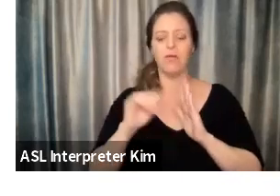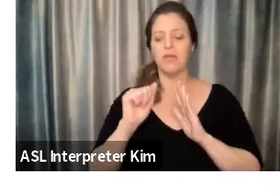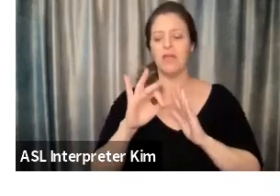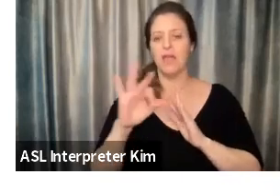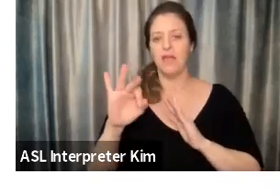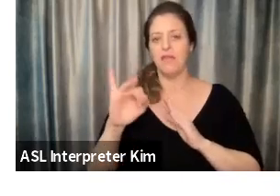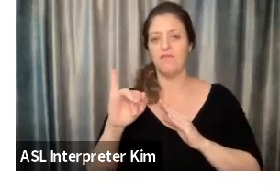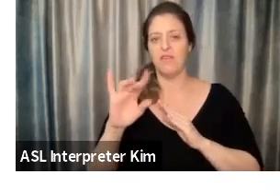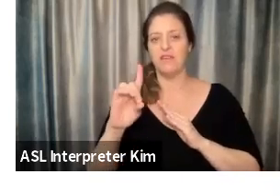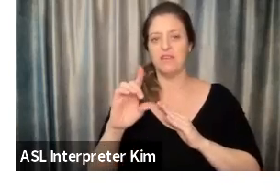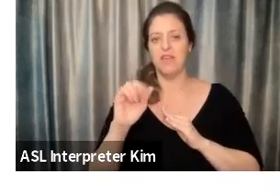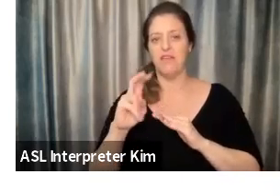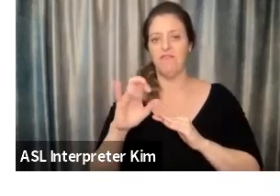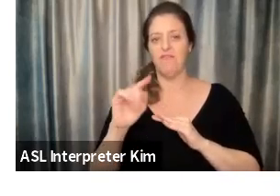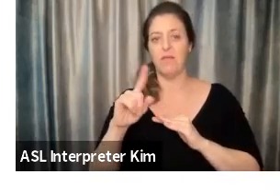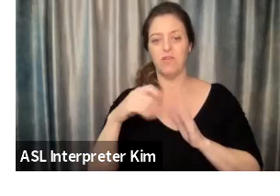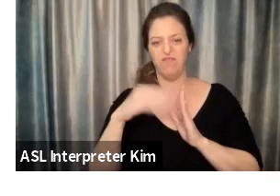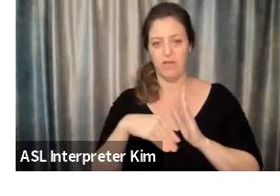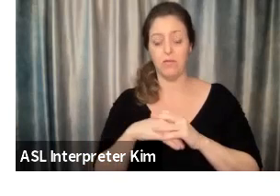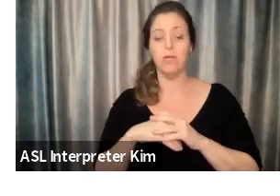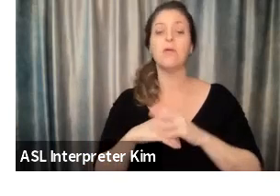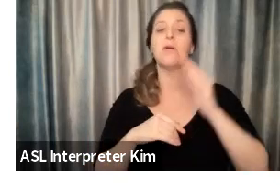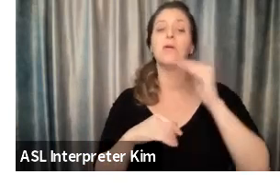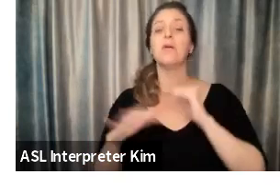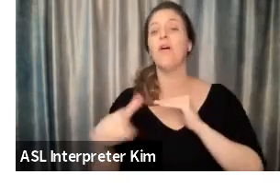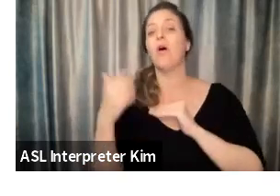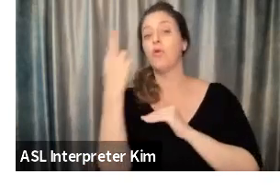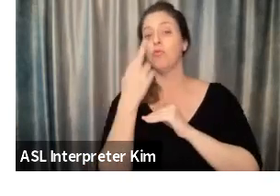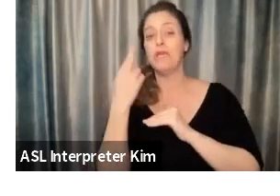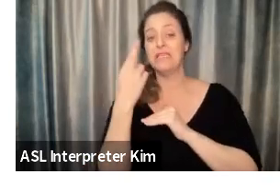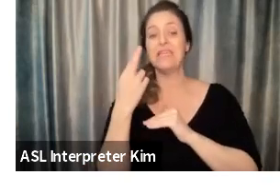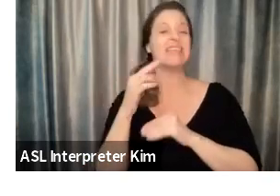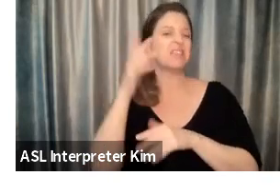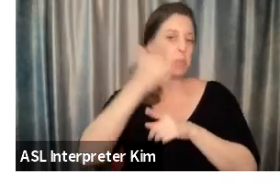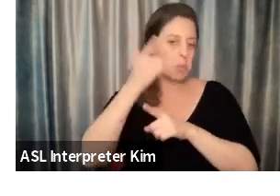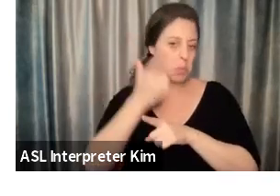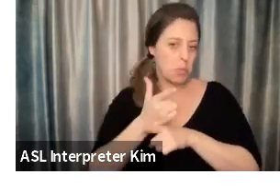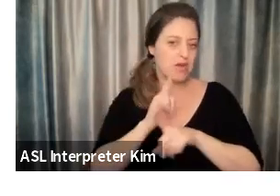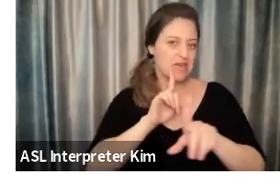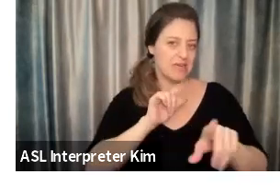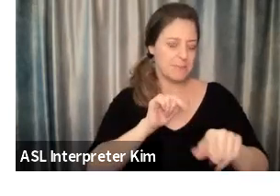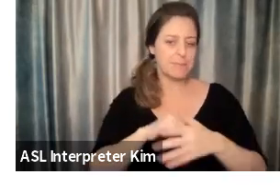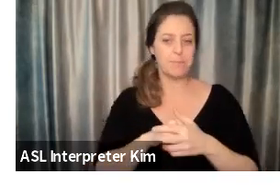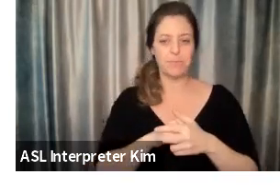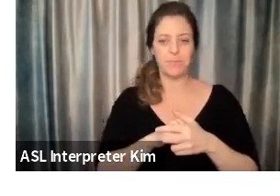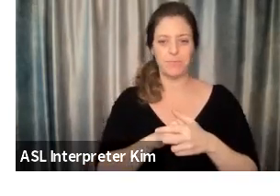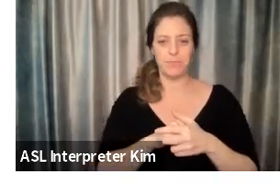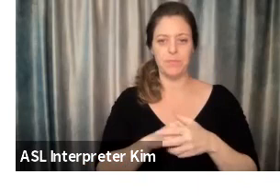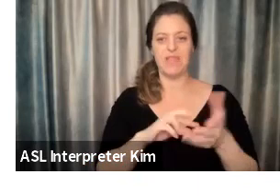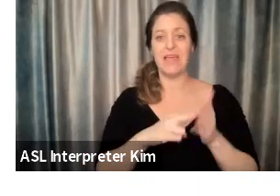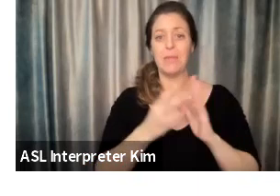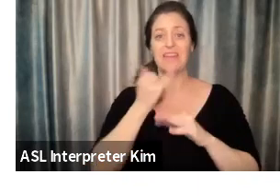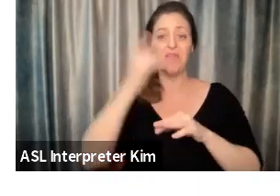top of the application. Another one of the reasons could end up being sibling attendance, and that means if the